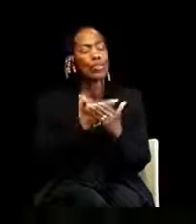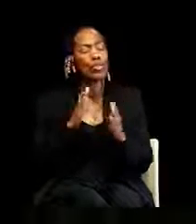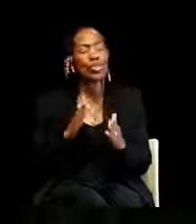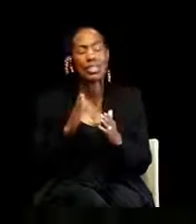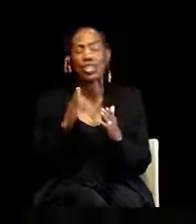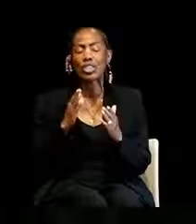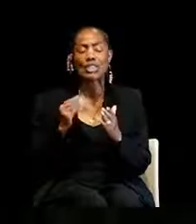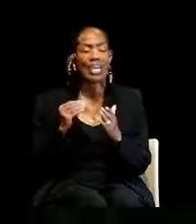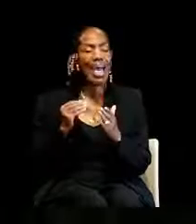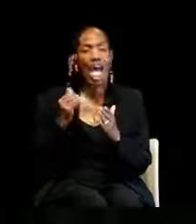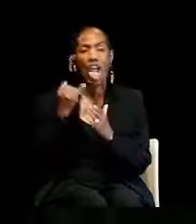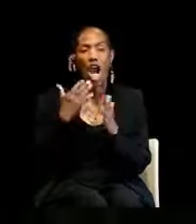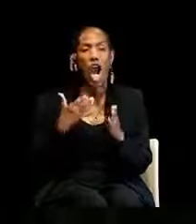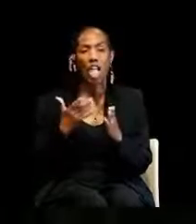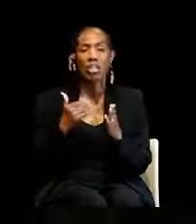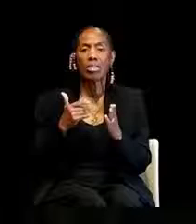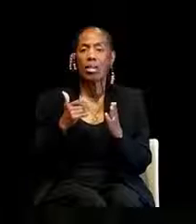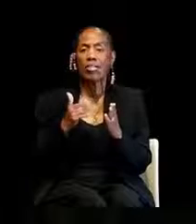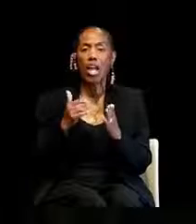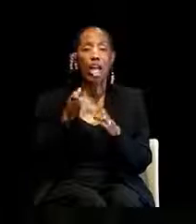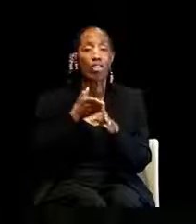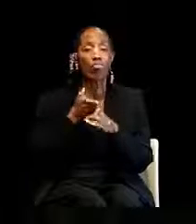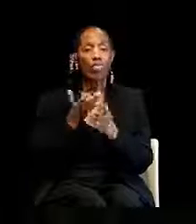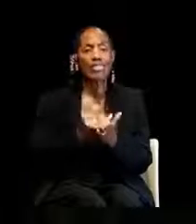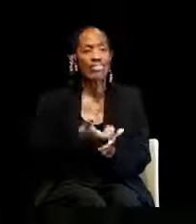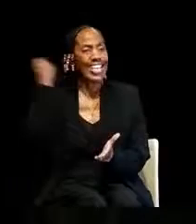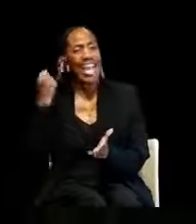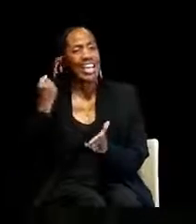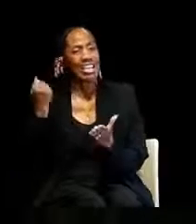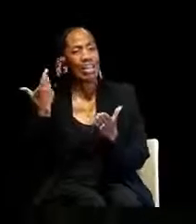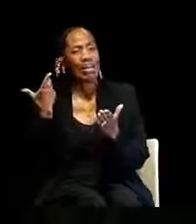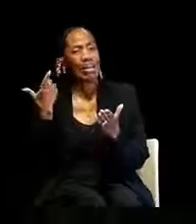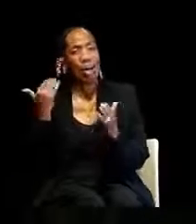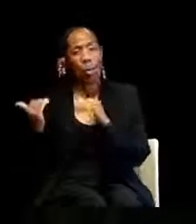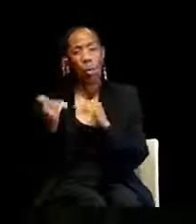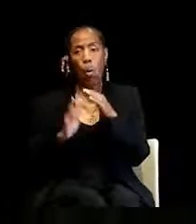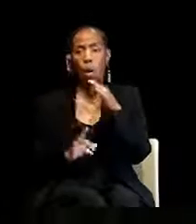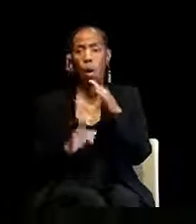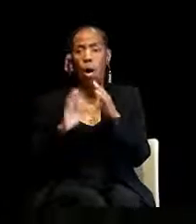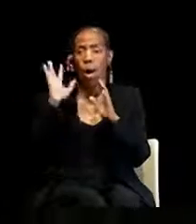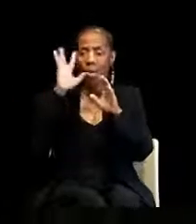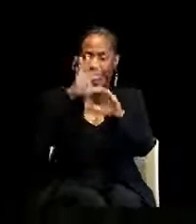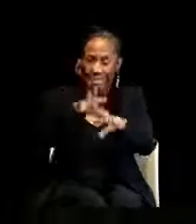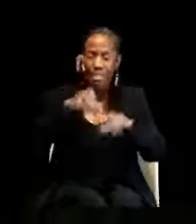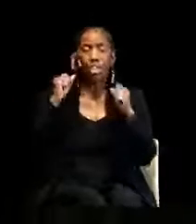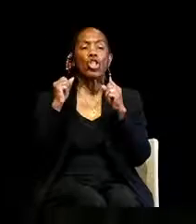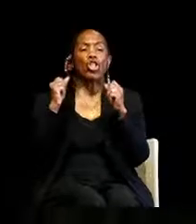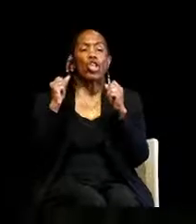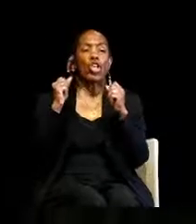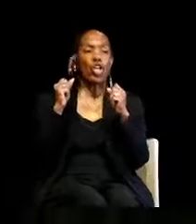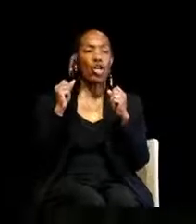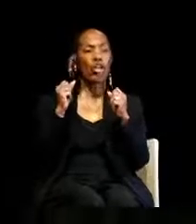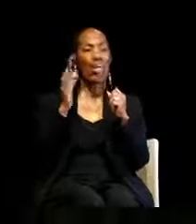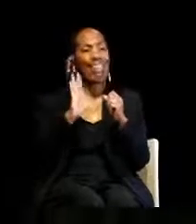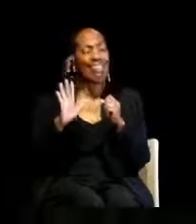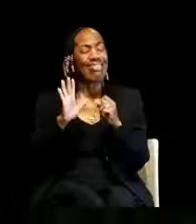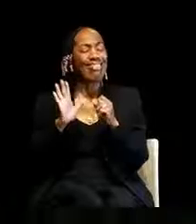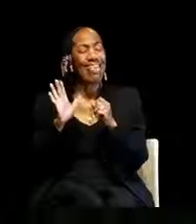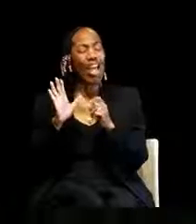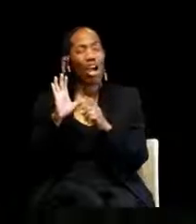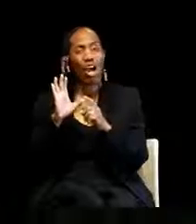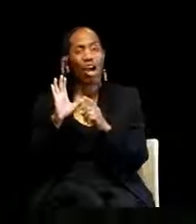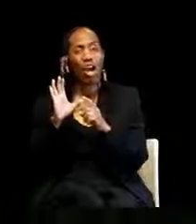owed so much, right? Because their careers were stripped of them once the war came. They flew to the U.S. to exile. Some of them passed